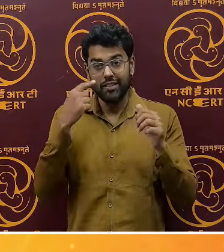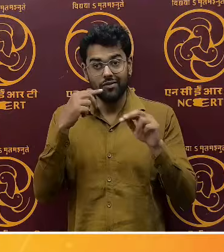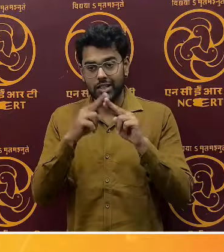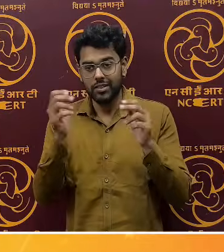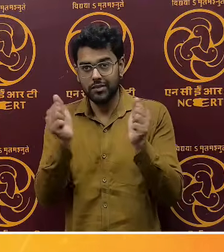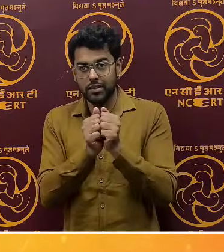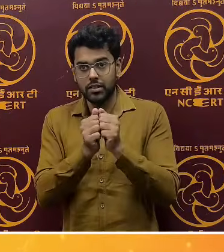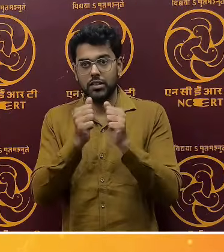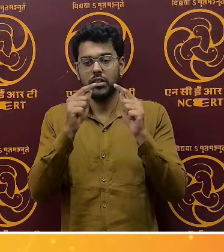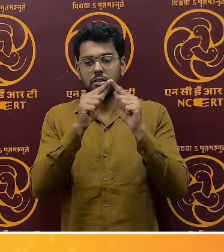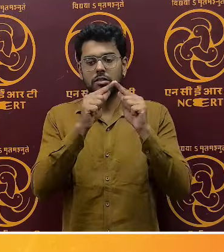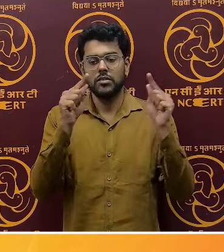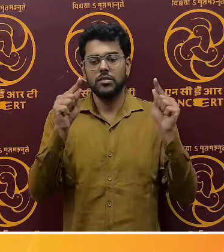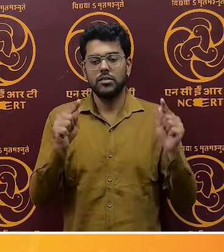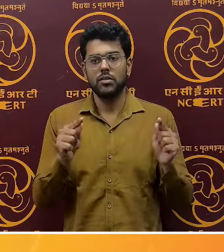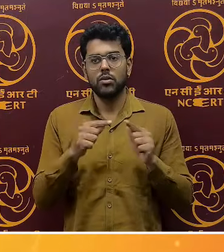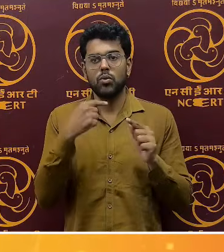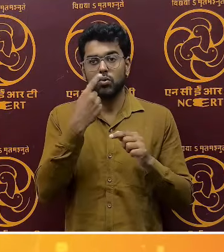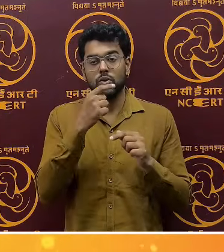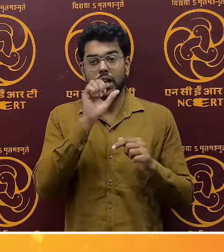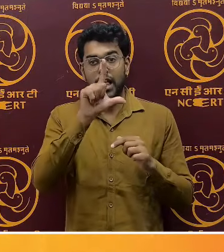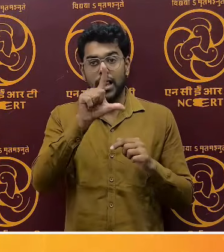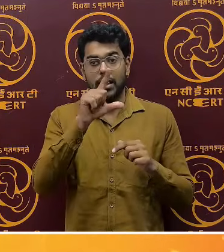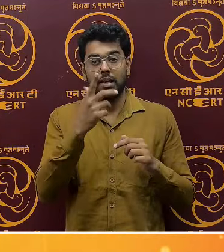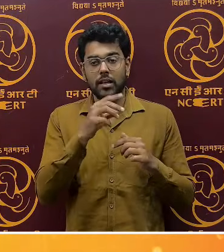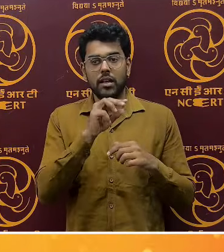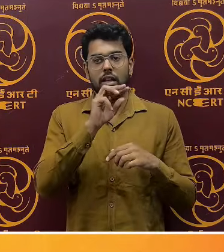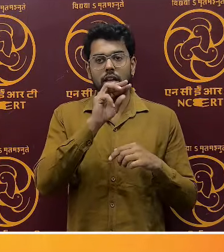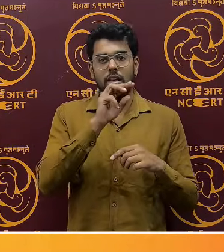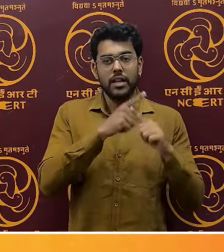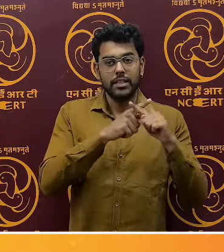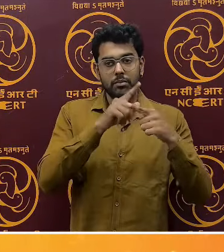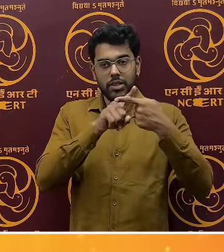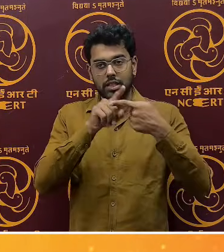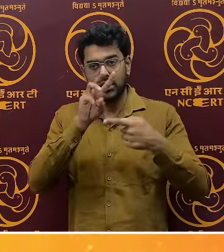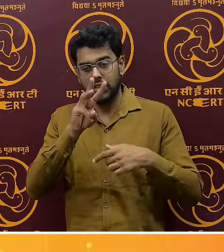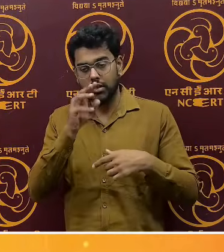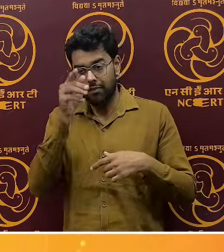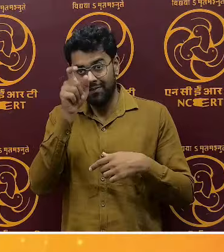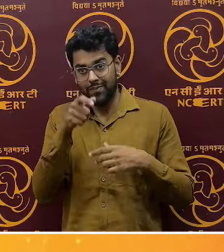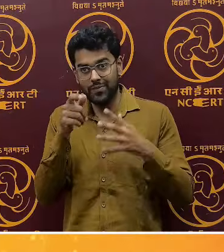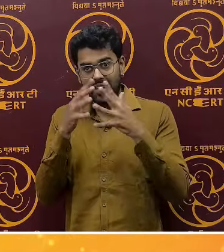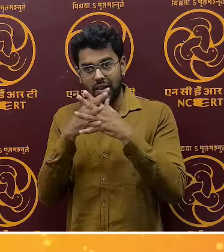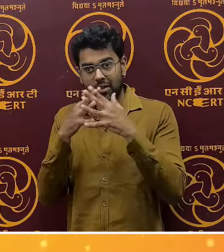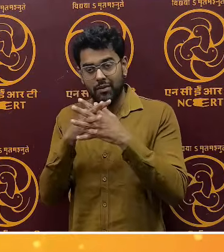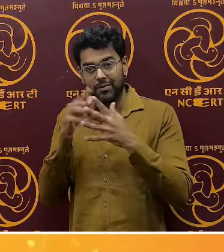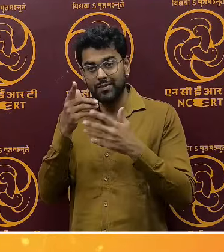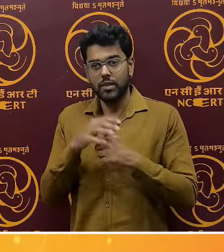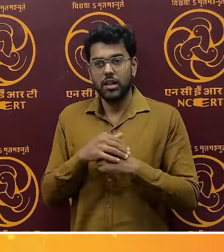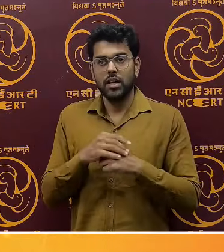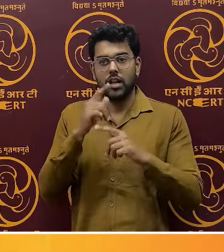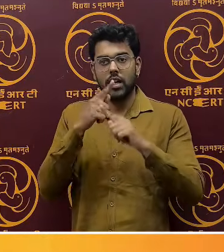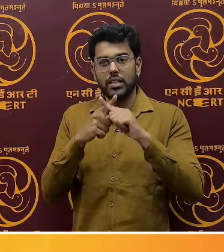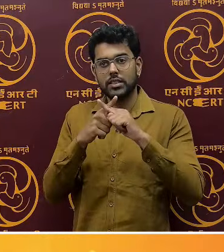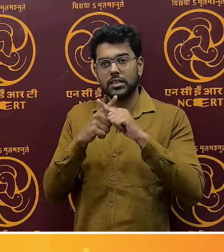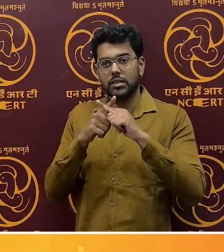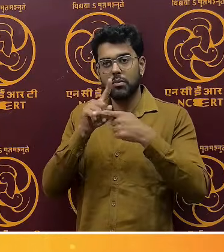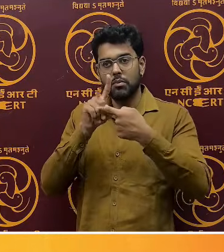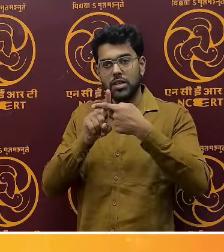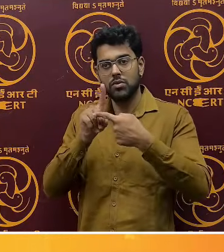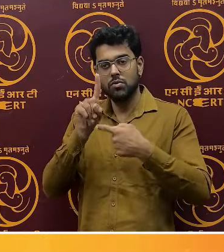forms a rectangle whose length is x plus 3 and whose width is x plus 1. So we